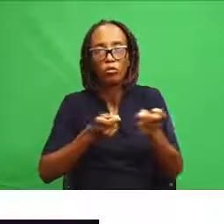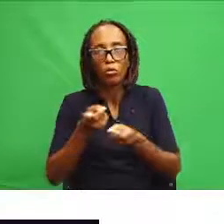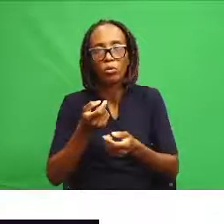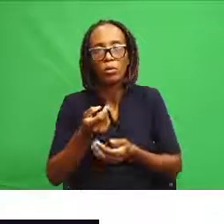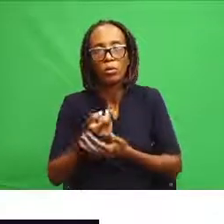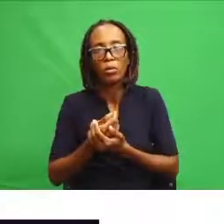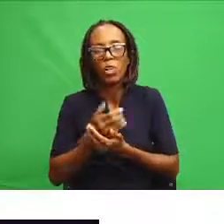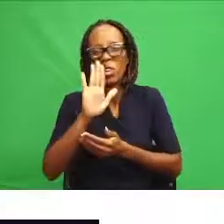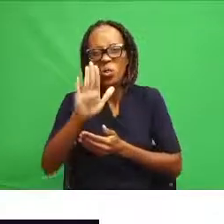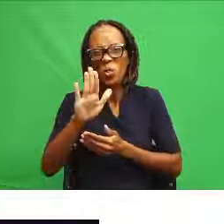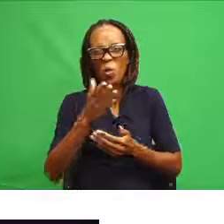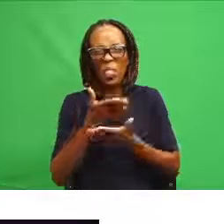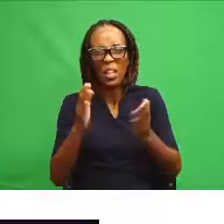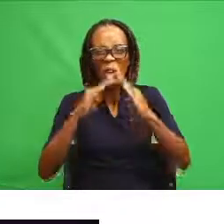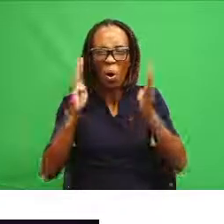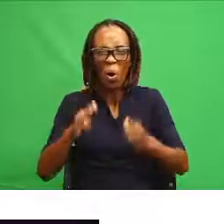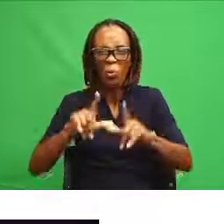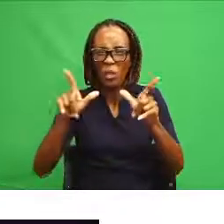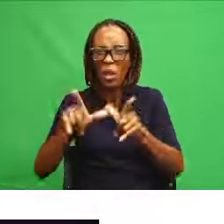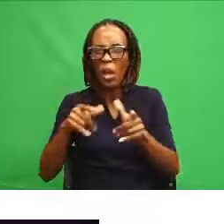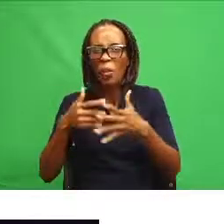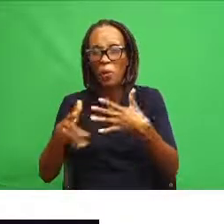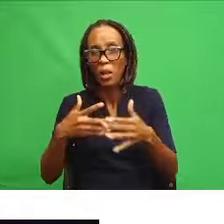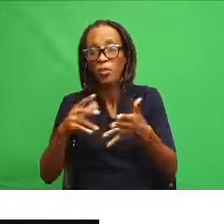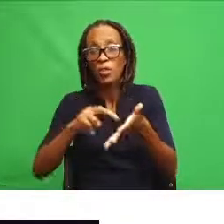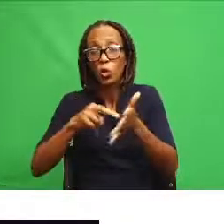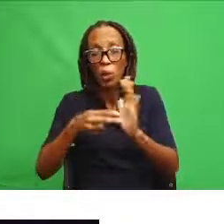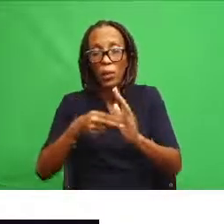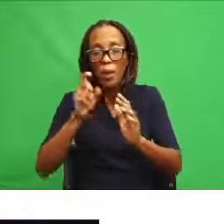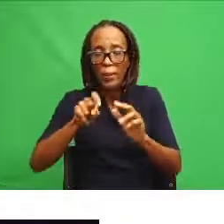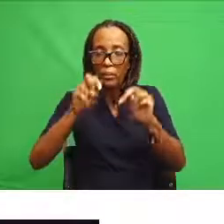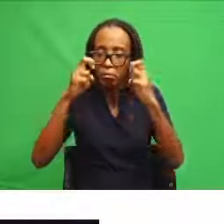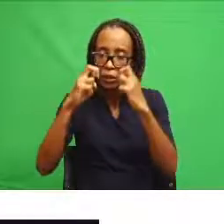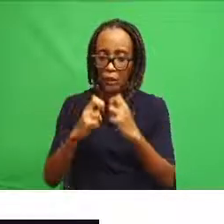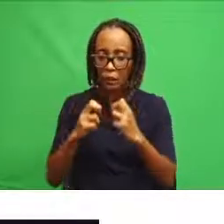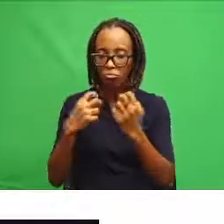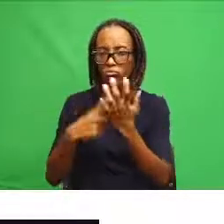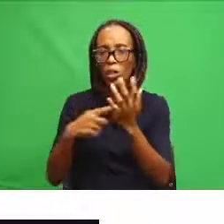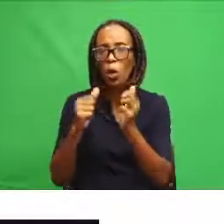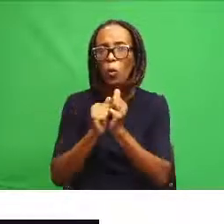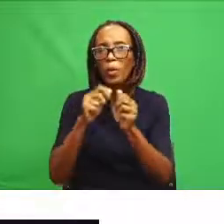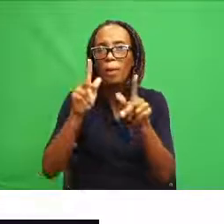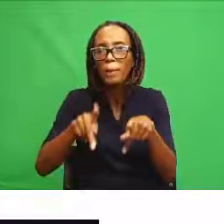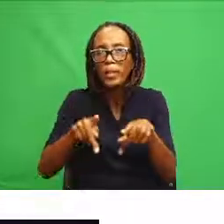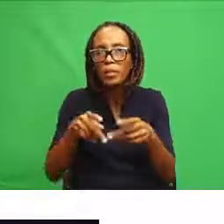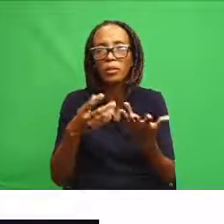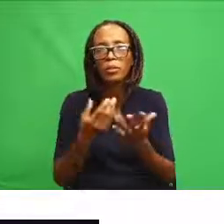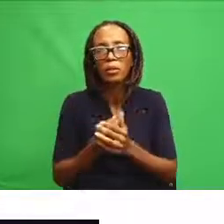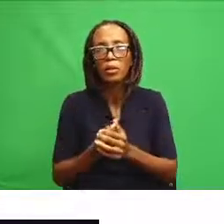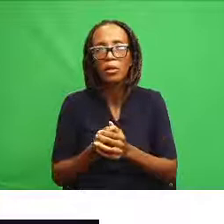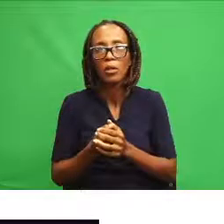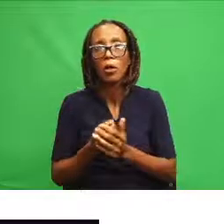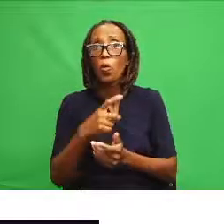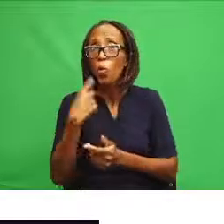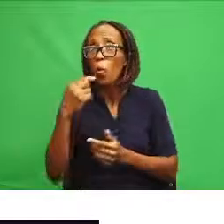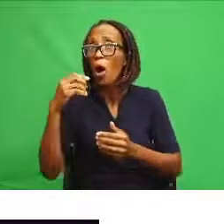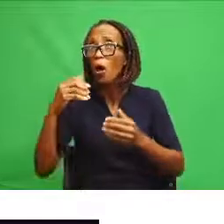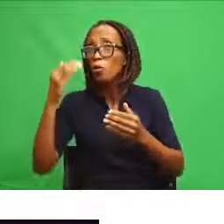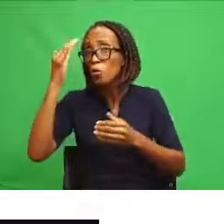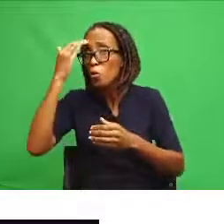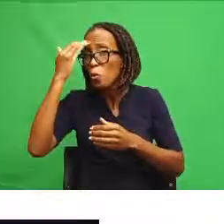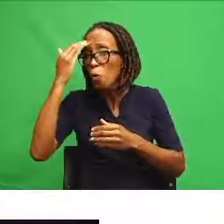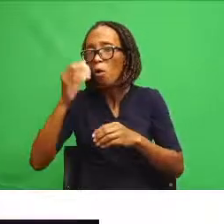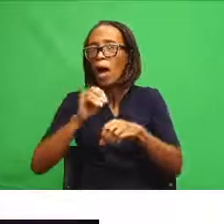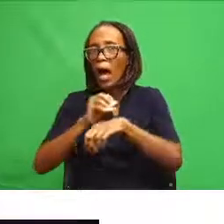again, this is just underlines the need for you to seek advice from the people who are familiar with this